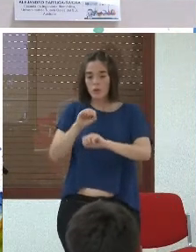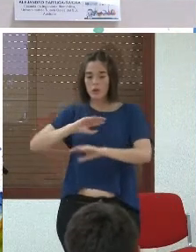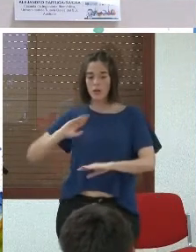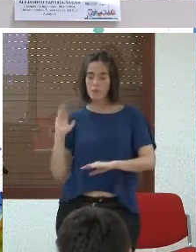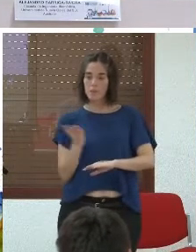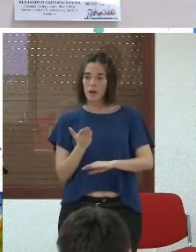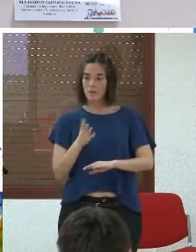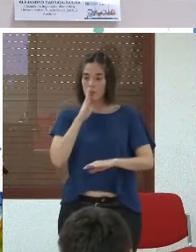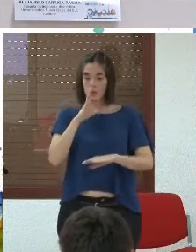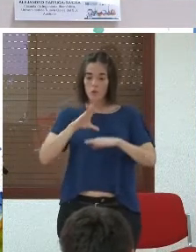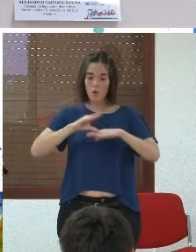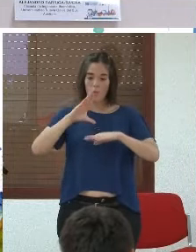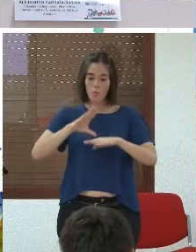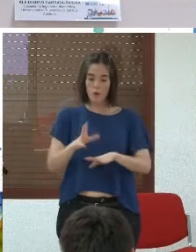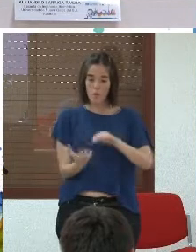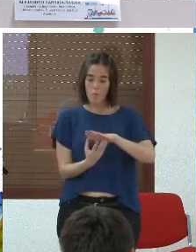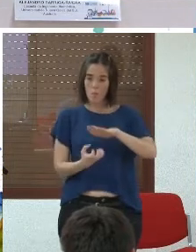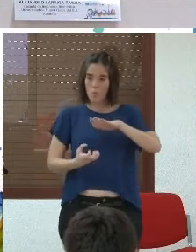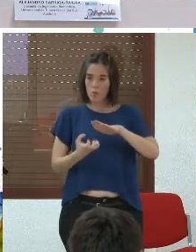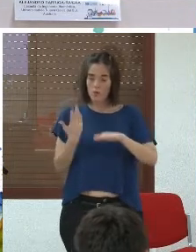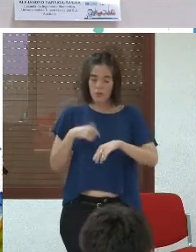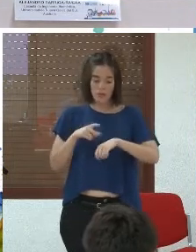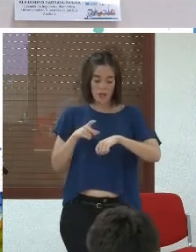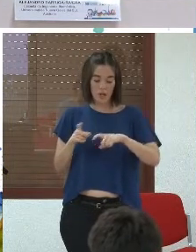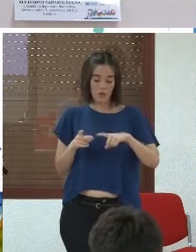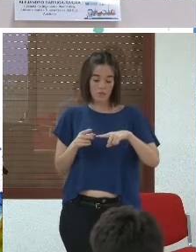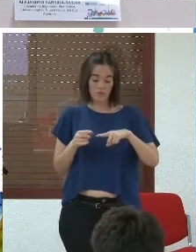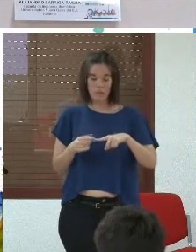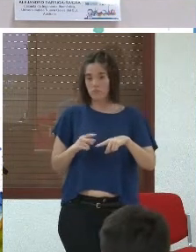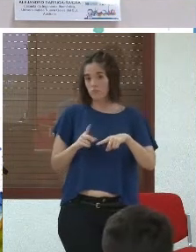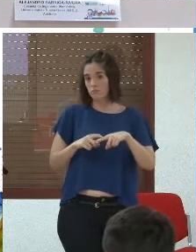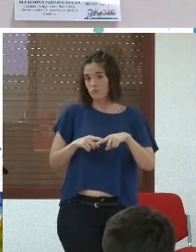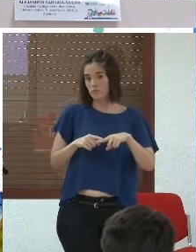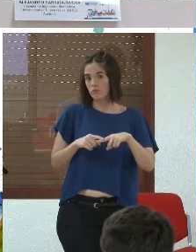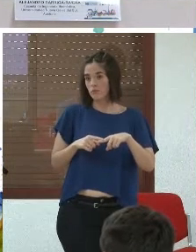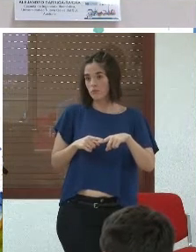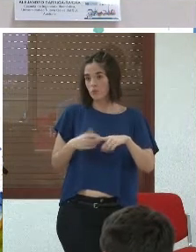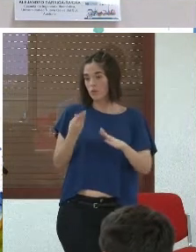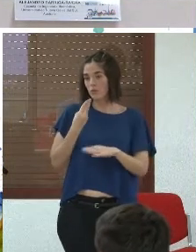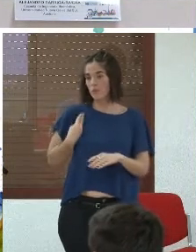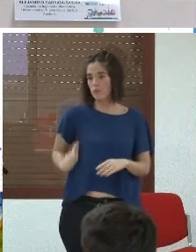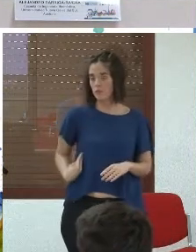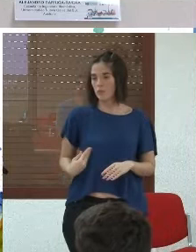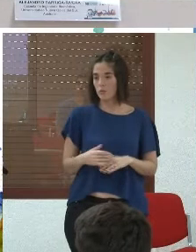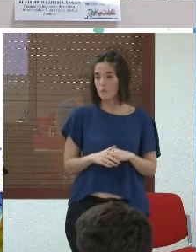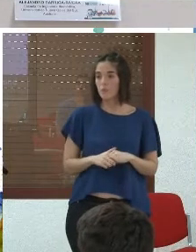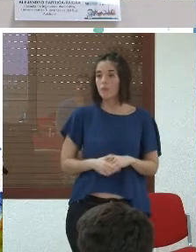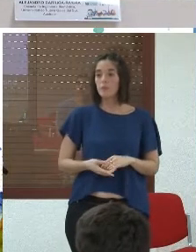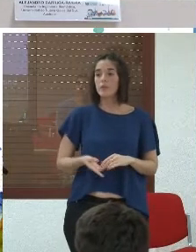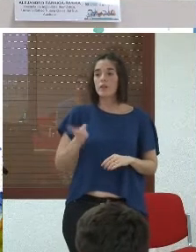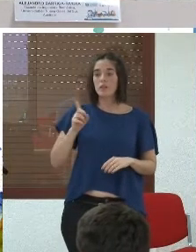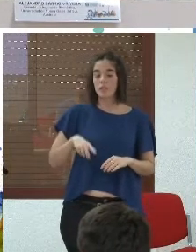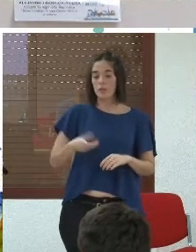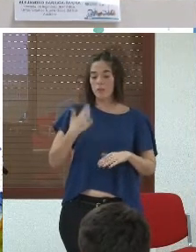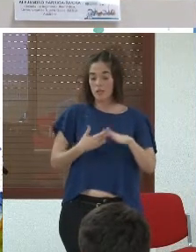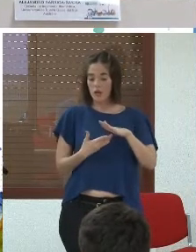from being heated because the spring will be absorbing any kind of